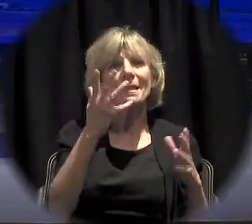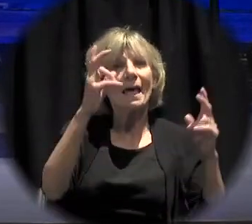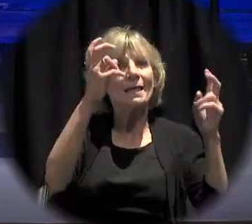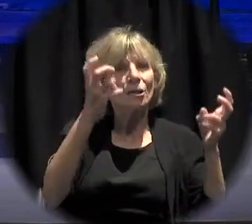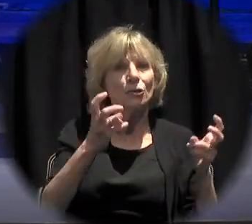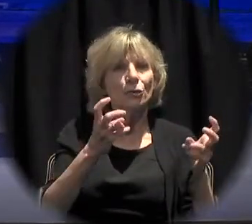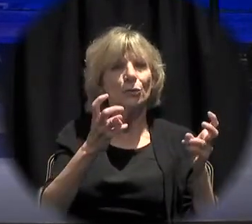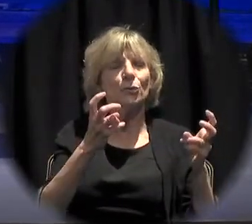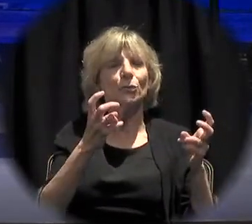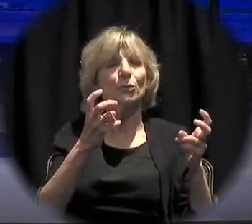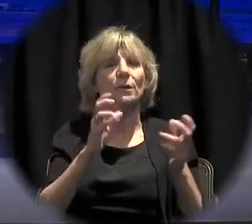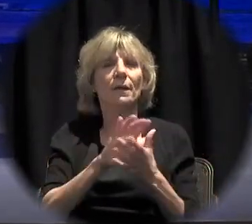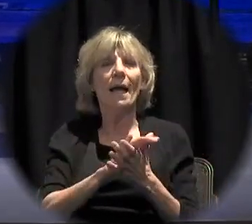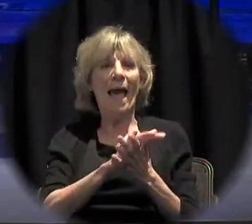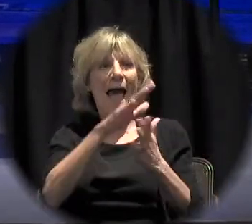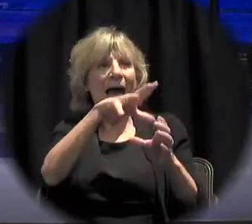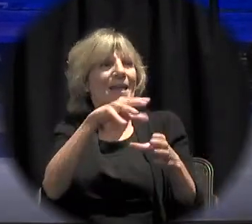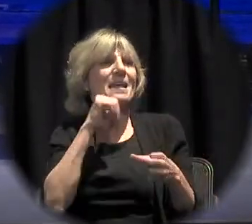discipline.